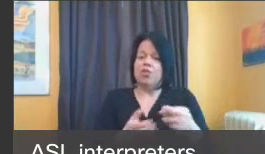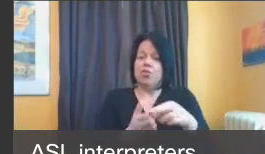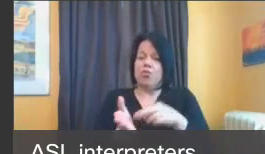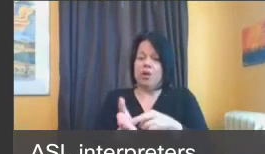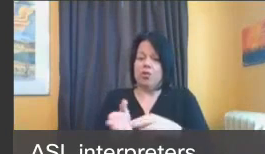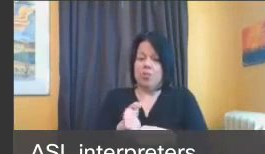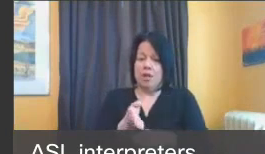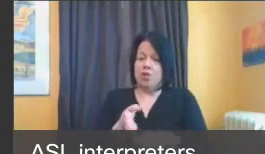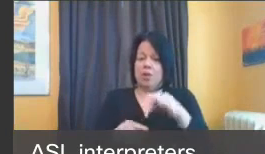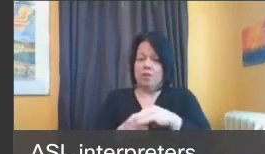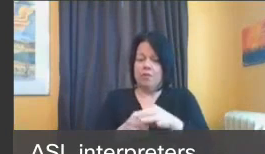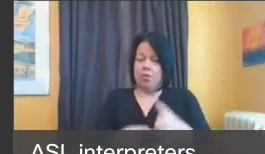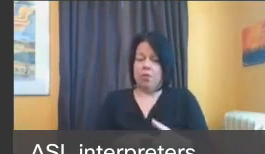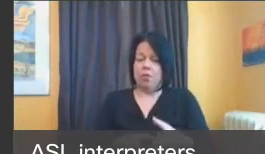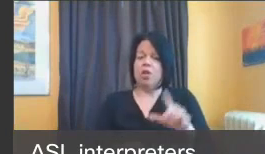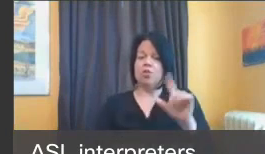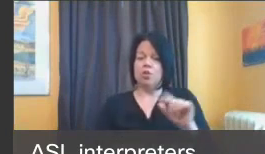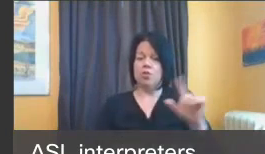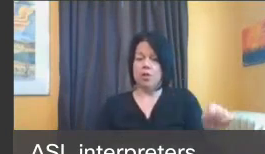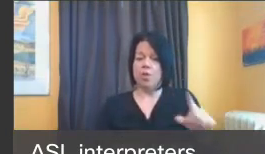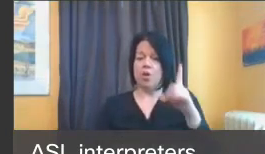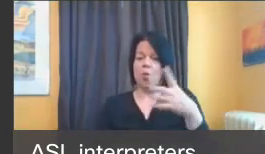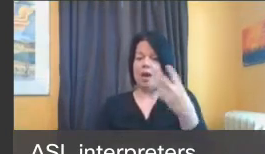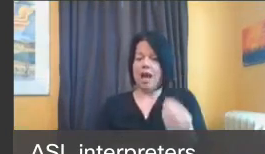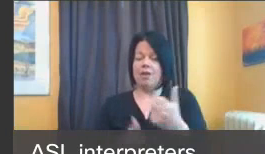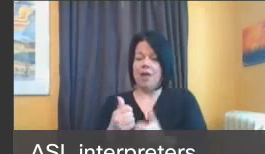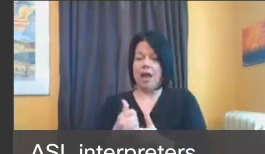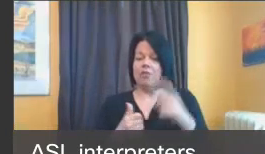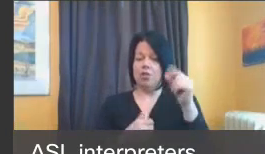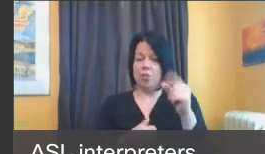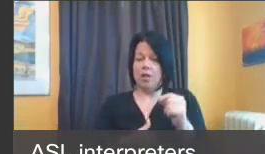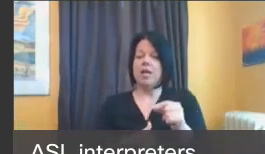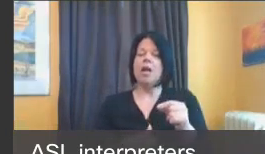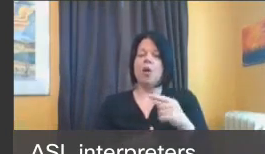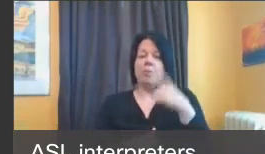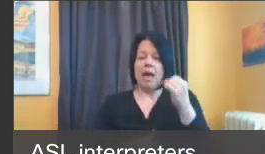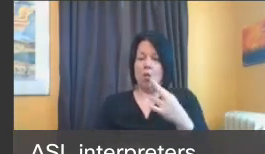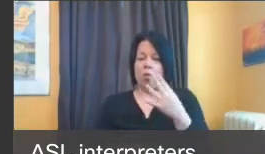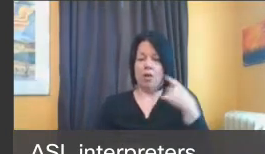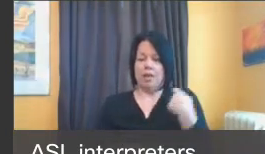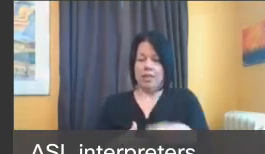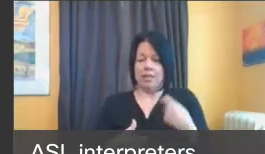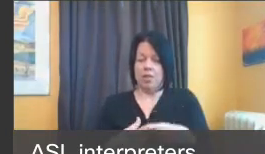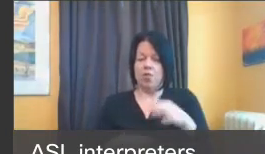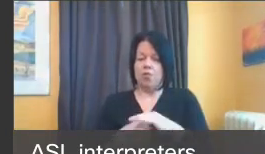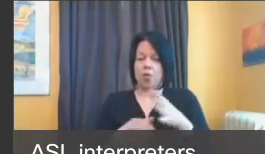voters. During 2020, about 1 in every 10 Black and Latino voters registered through one of these organizations, whereas for white voters, the number